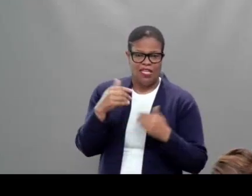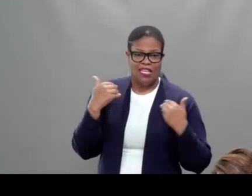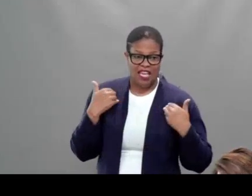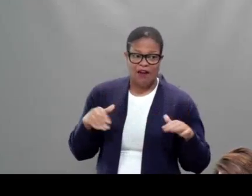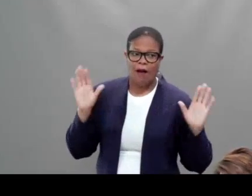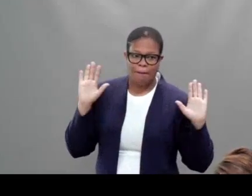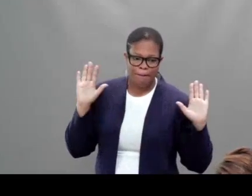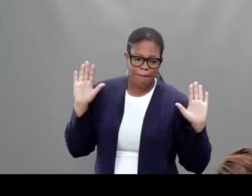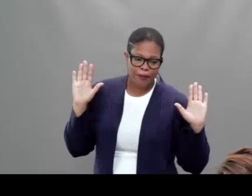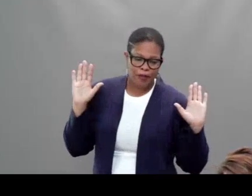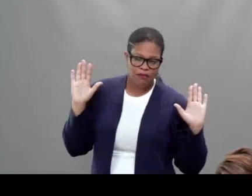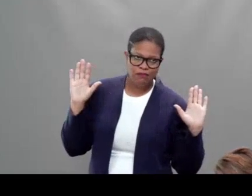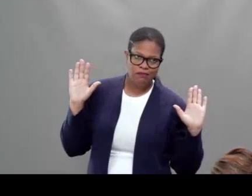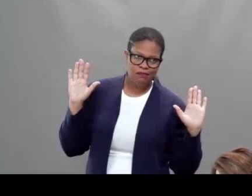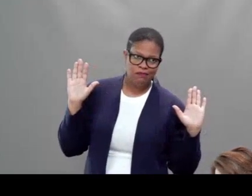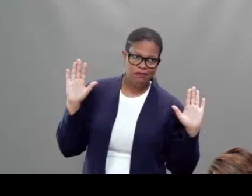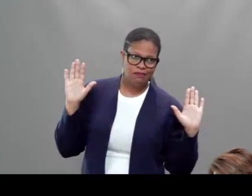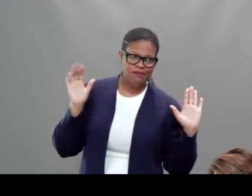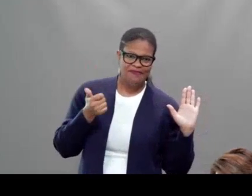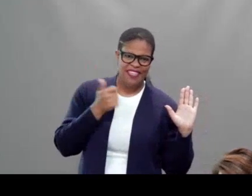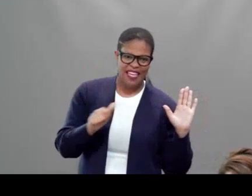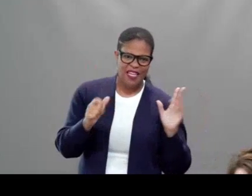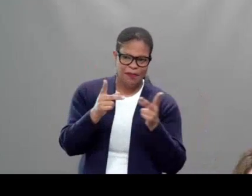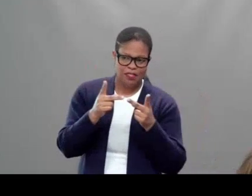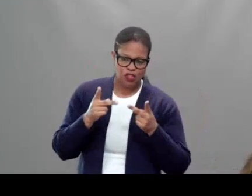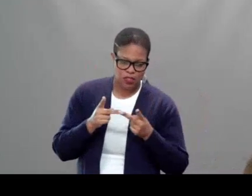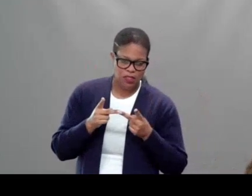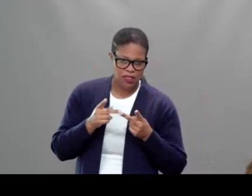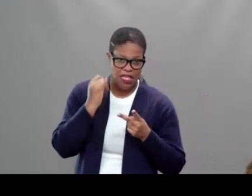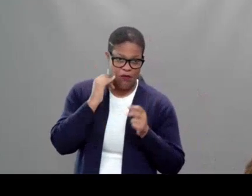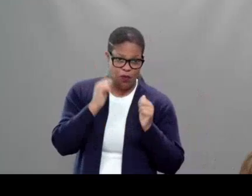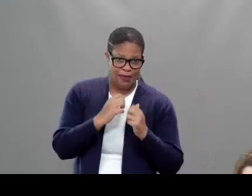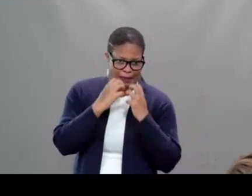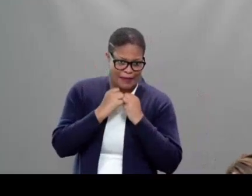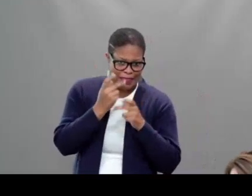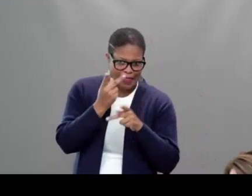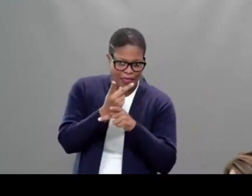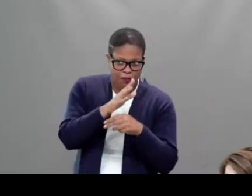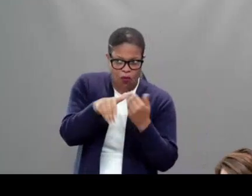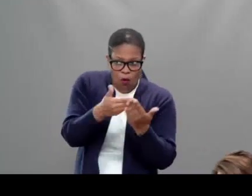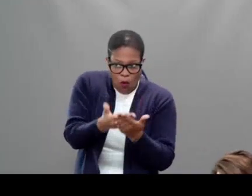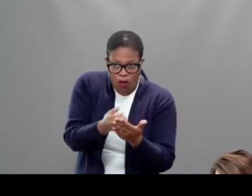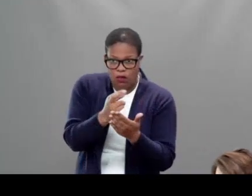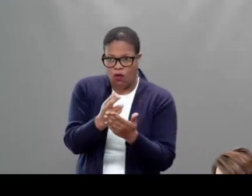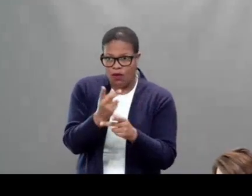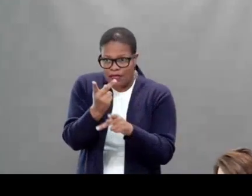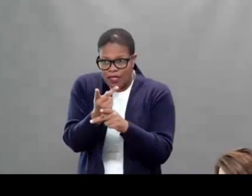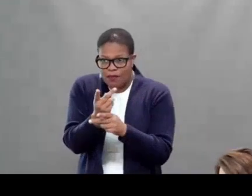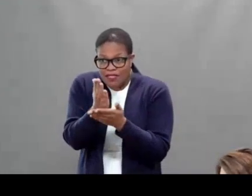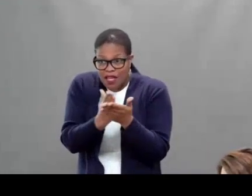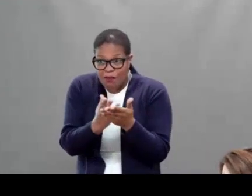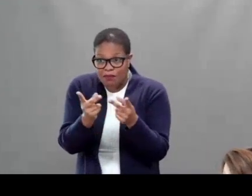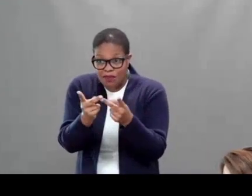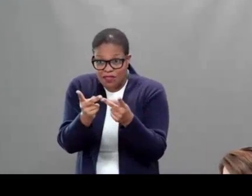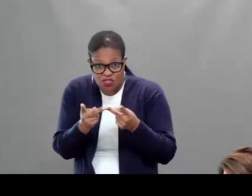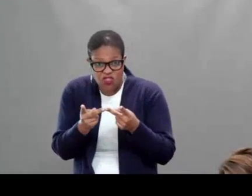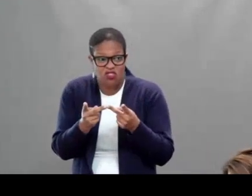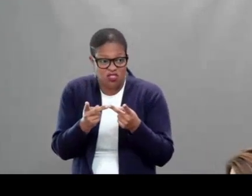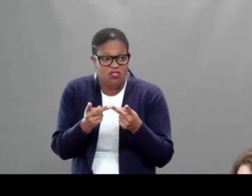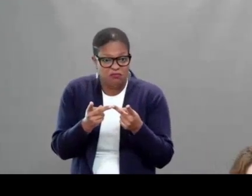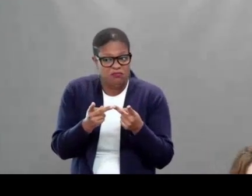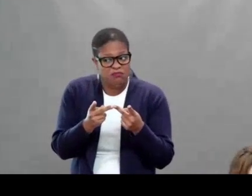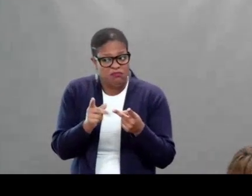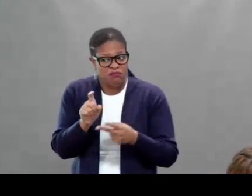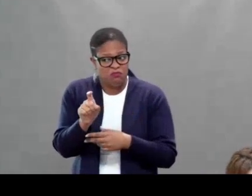up Gotcha. any number of positions. If we can keep all or some of those,